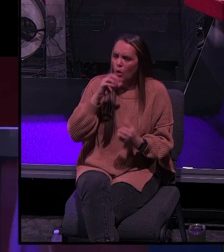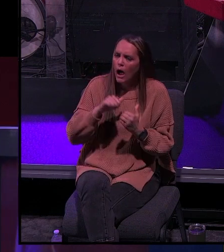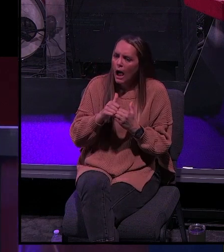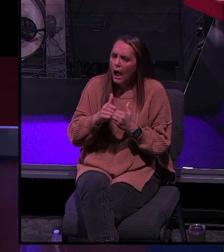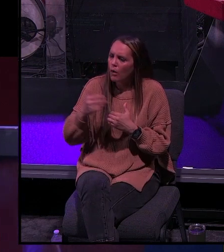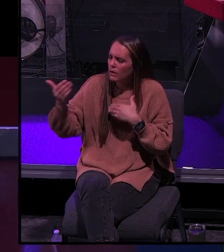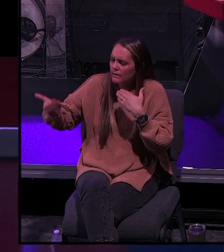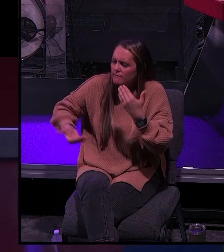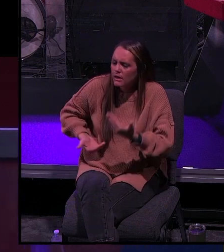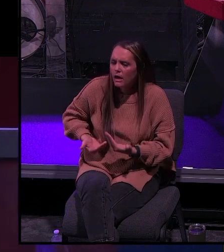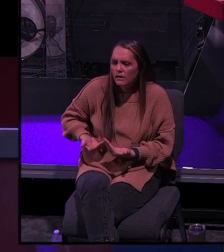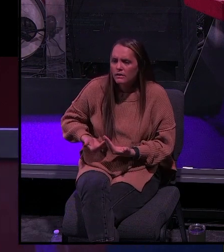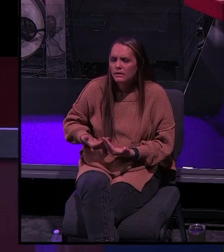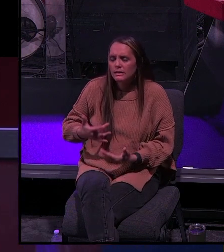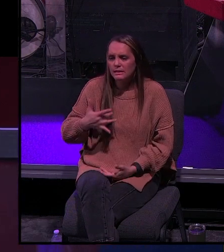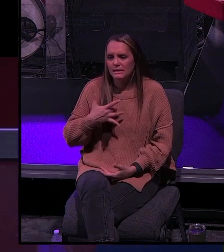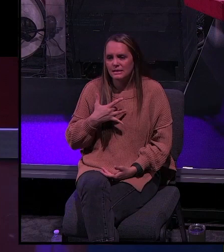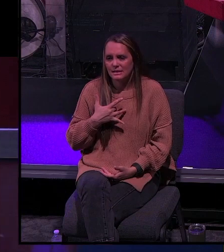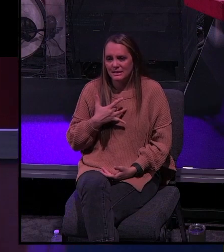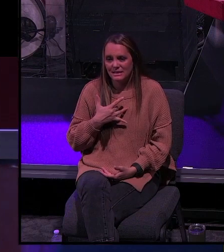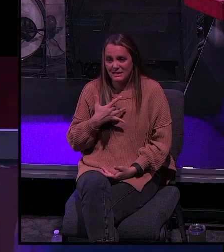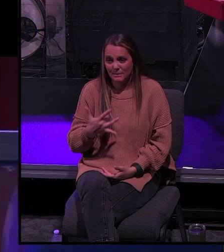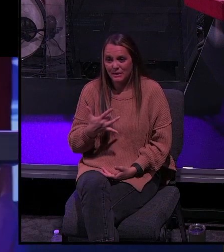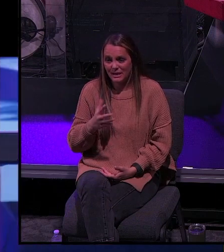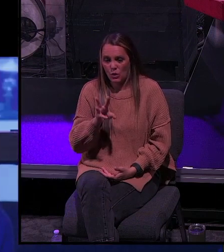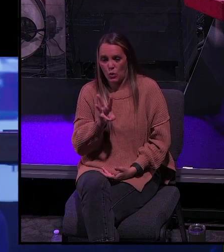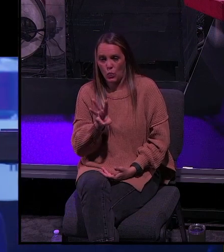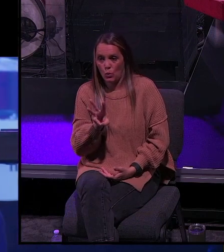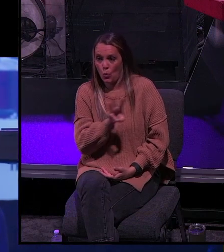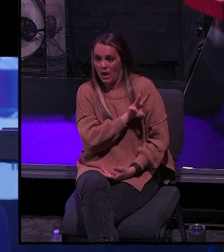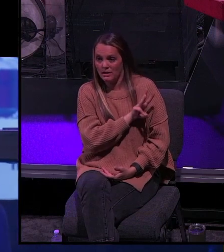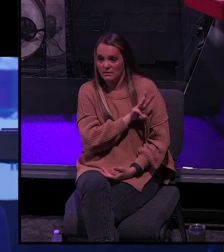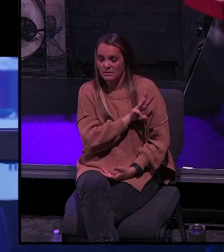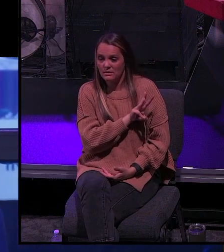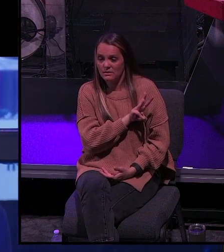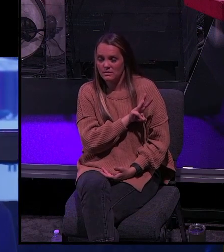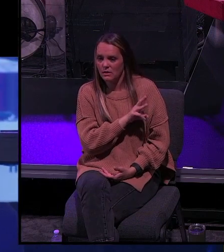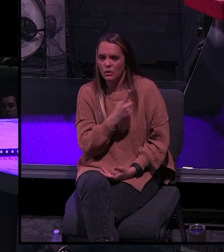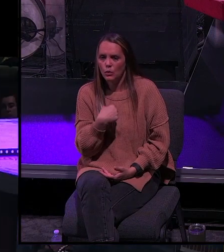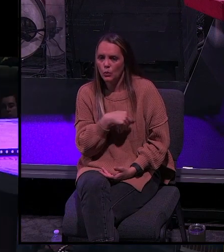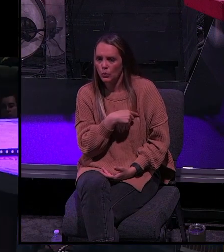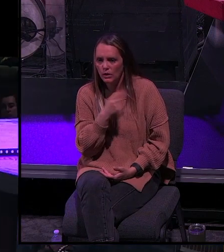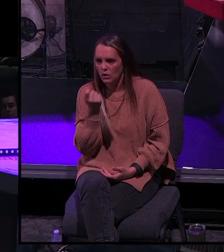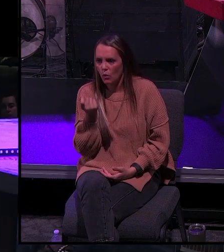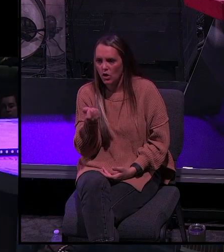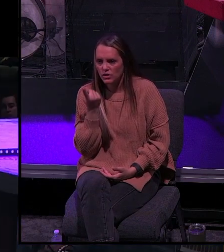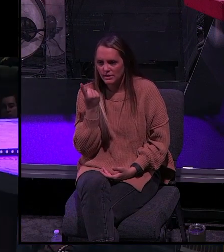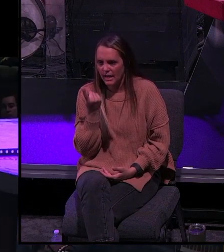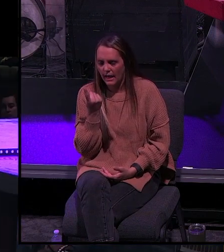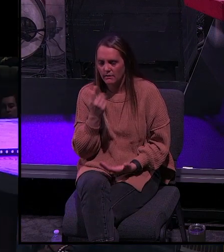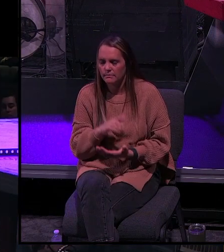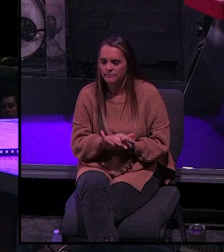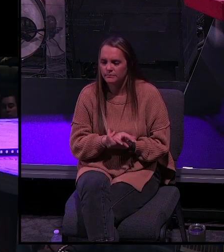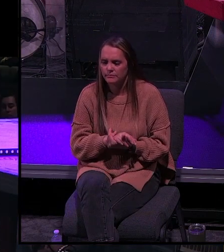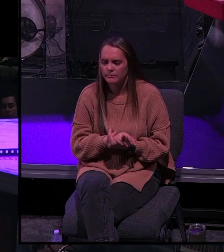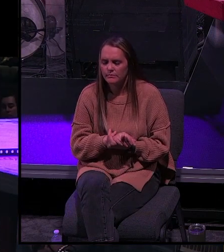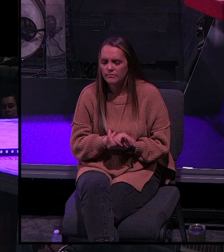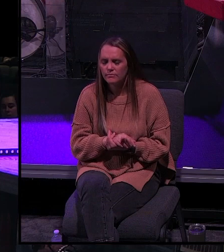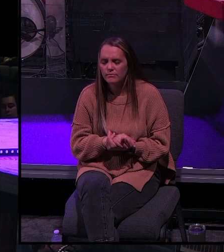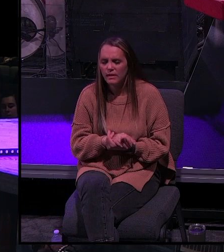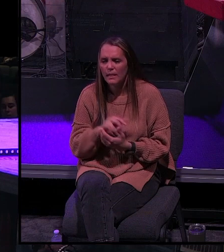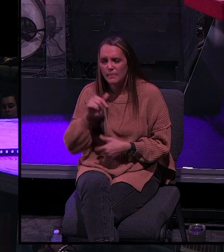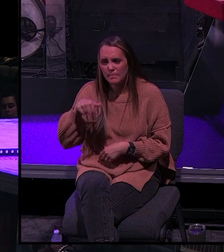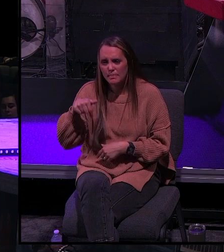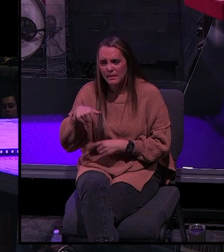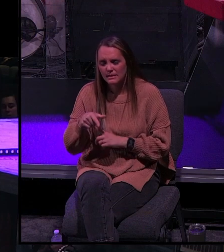him, particularly in the West, in the church today. We just don't understand that. I love this moment going back